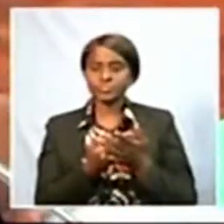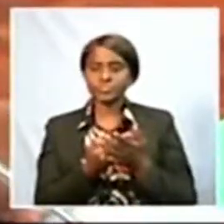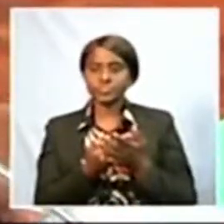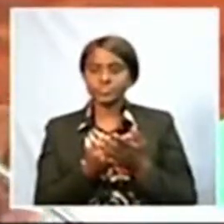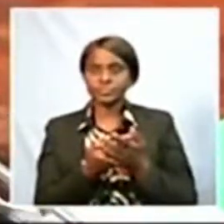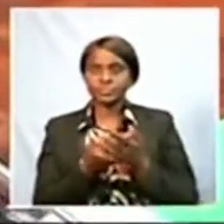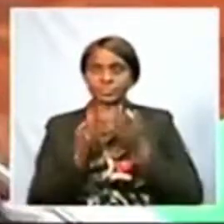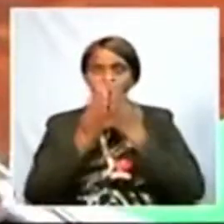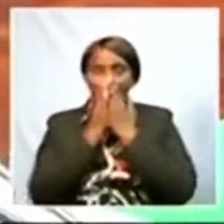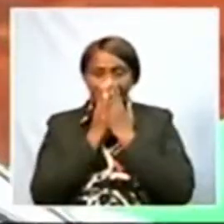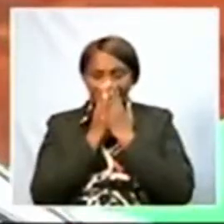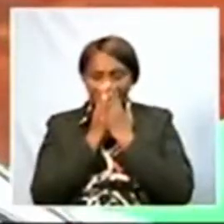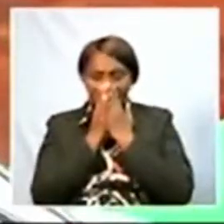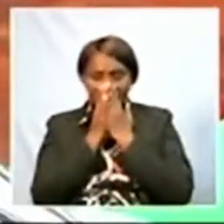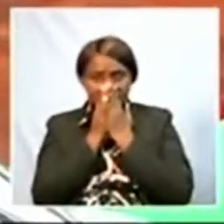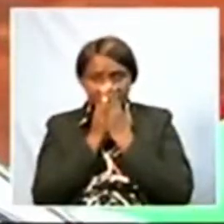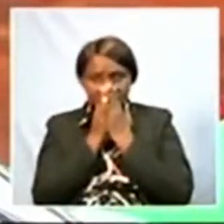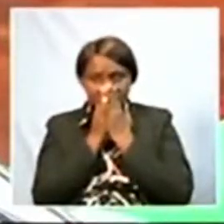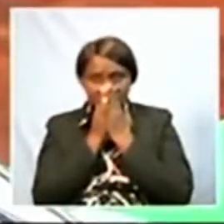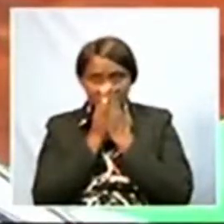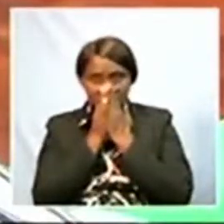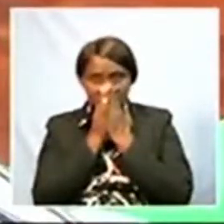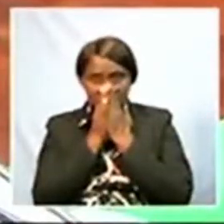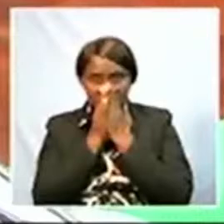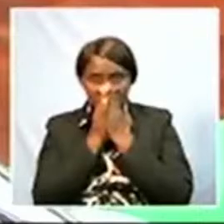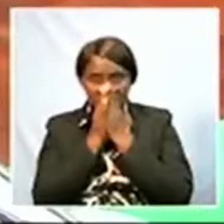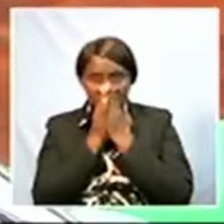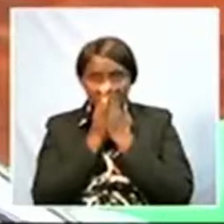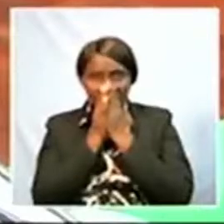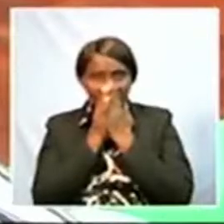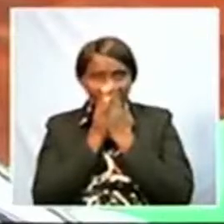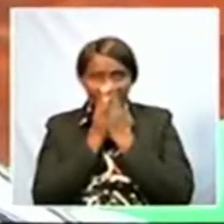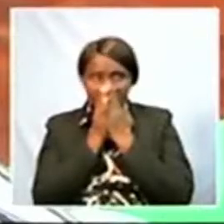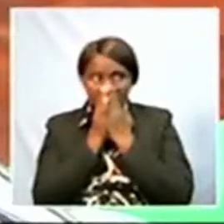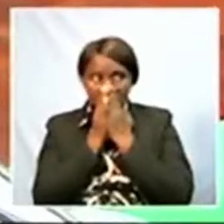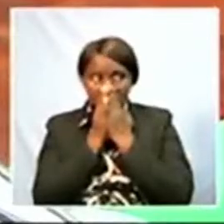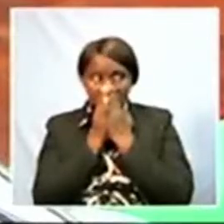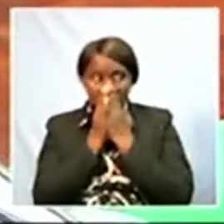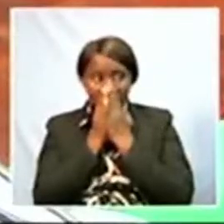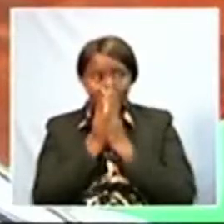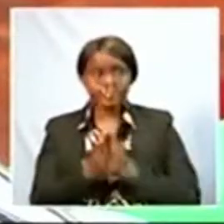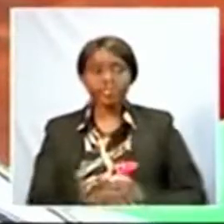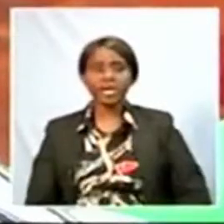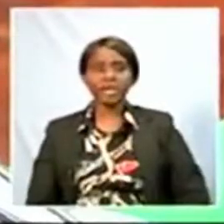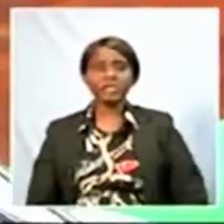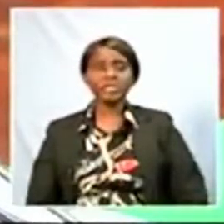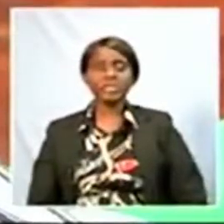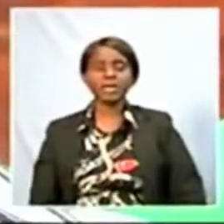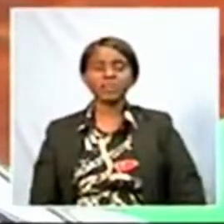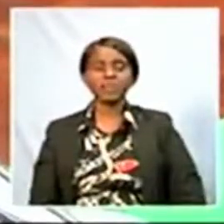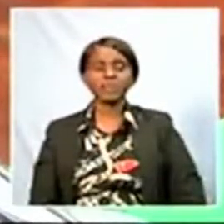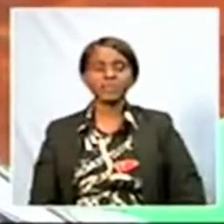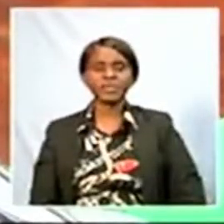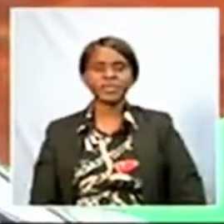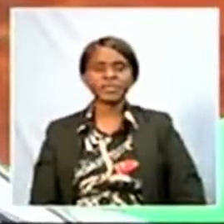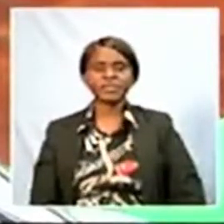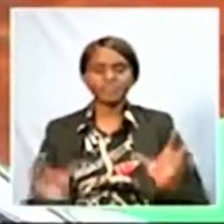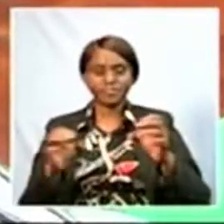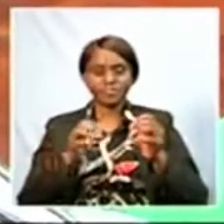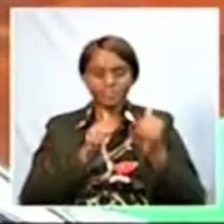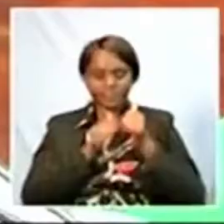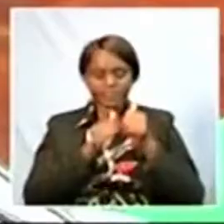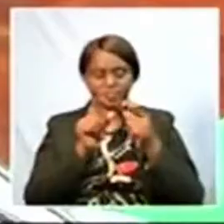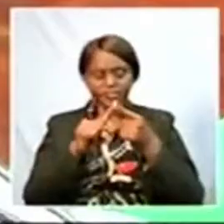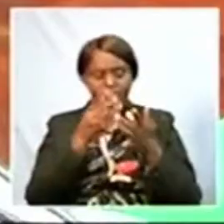Remedial measures on page 33. Management will always endeavor to spend funds as they are disbursed to the council according to the